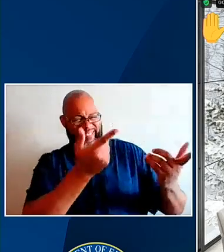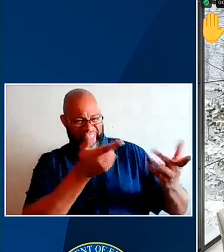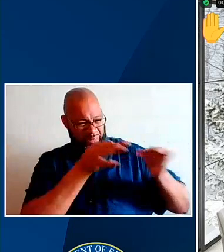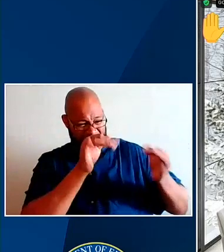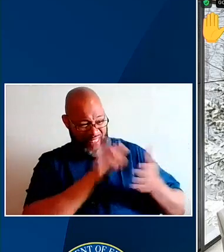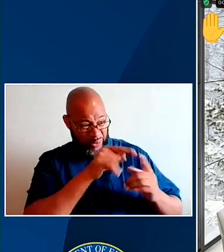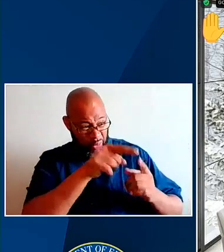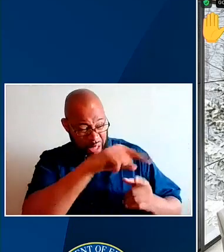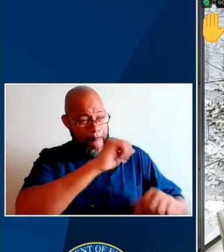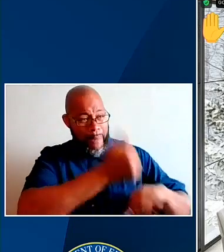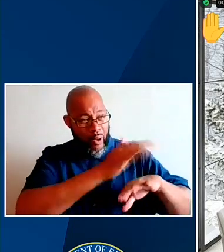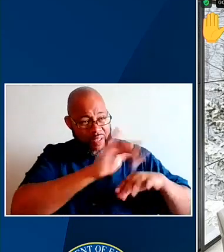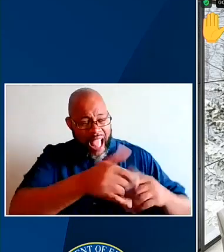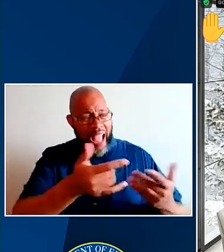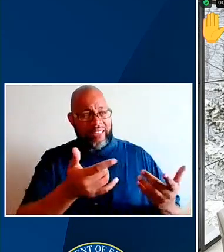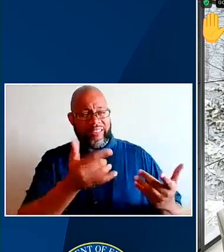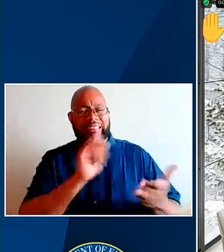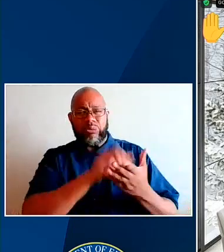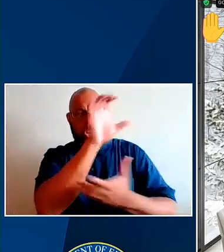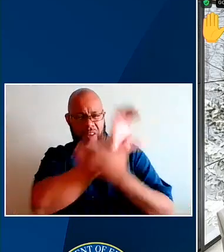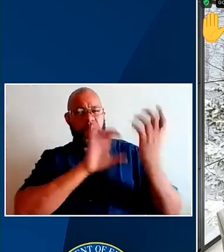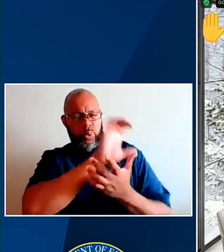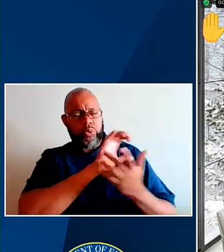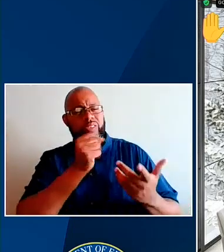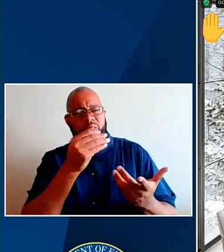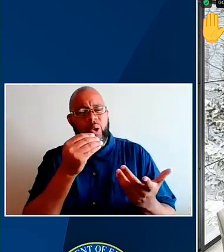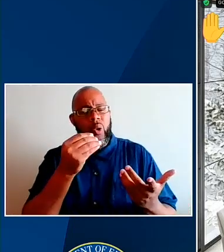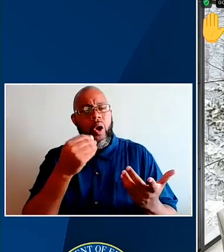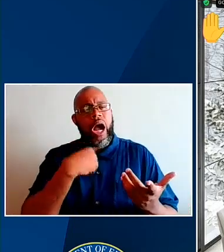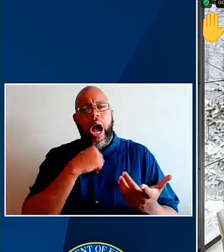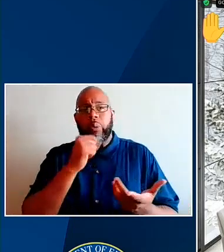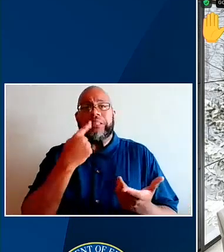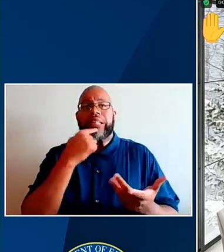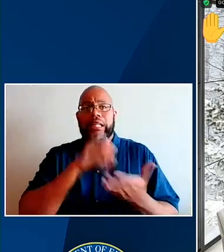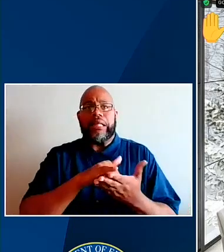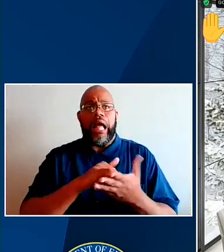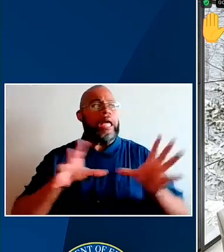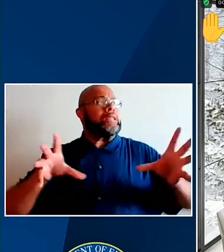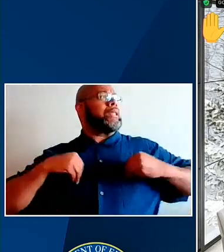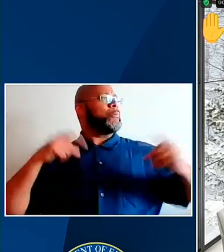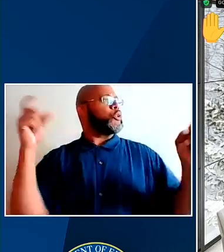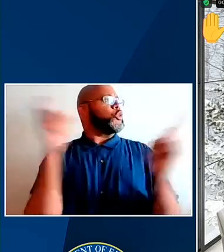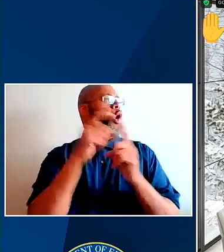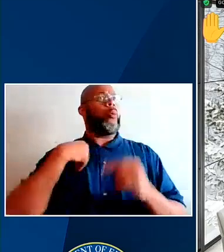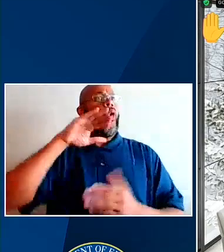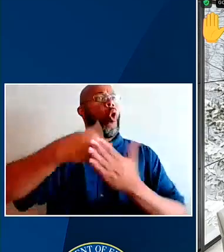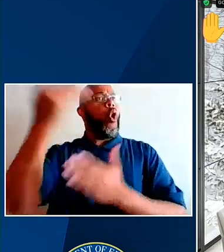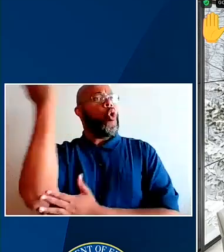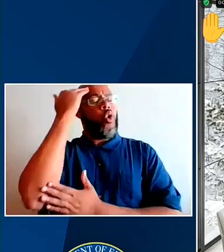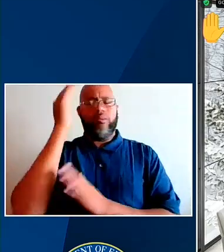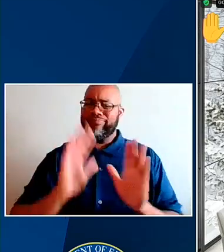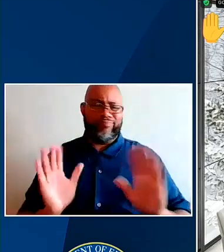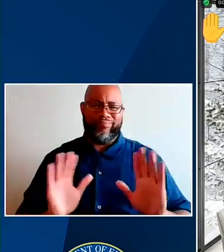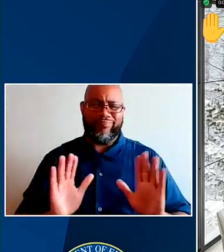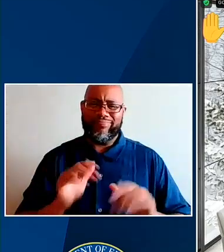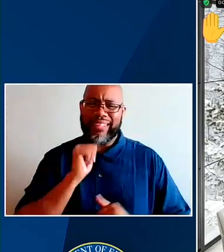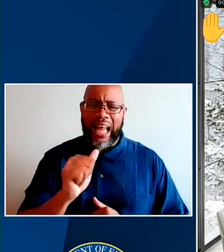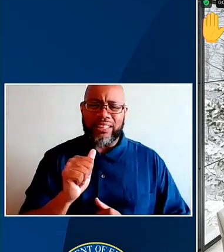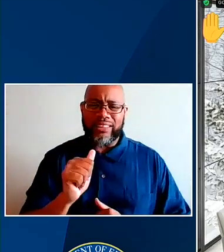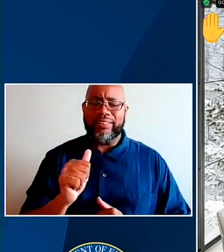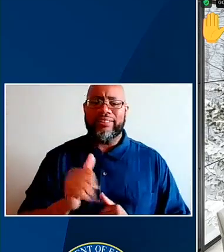them based on this was confusing. So I wouldn't say it's an accepted higher education terminology and what that